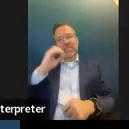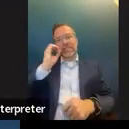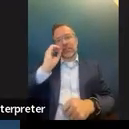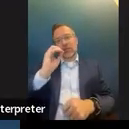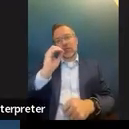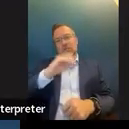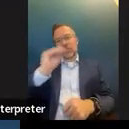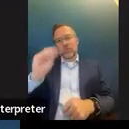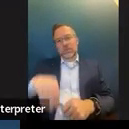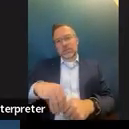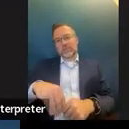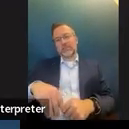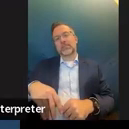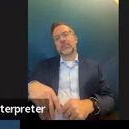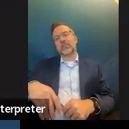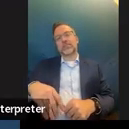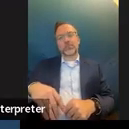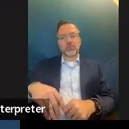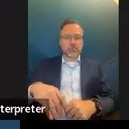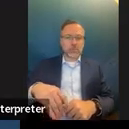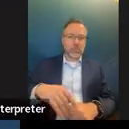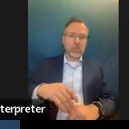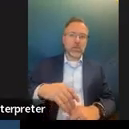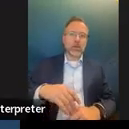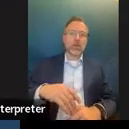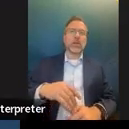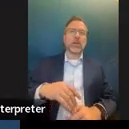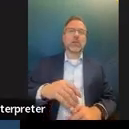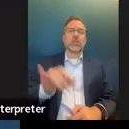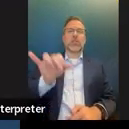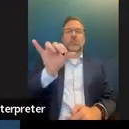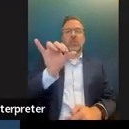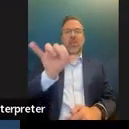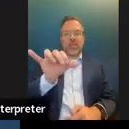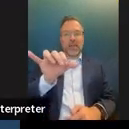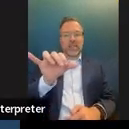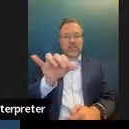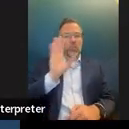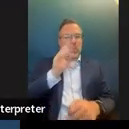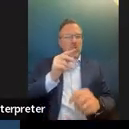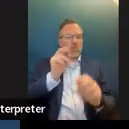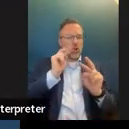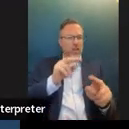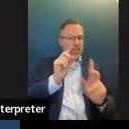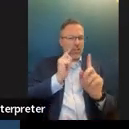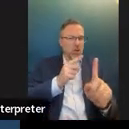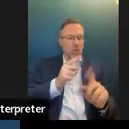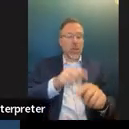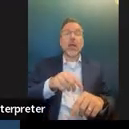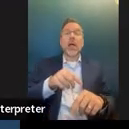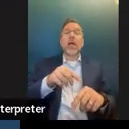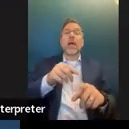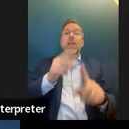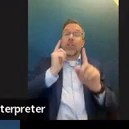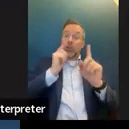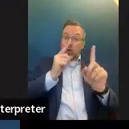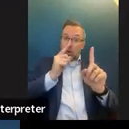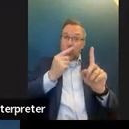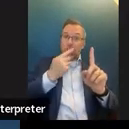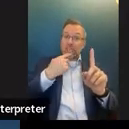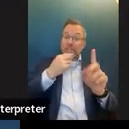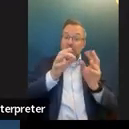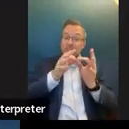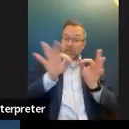situation where we're going to look at the goal in a second, but the goal is to request help independently. So